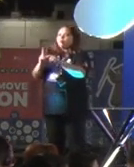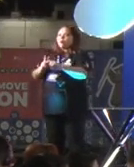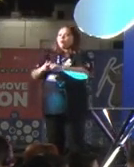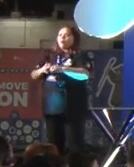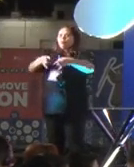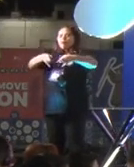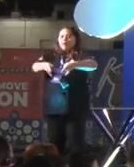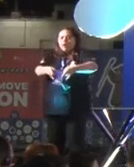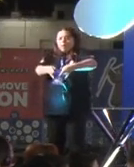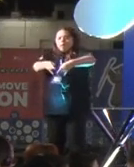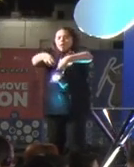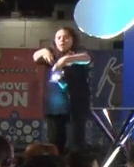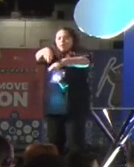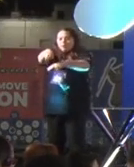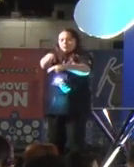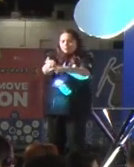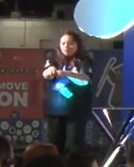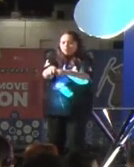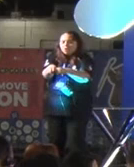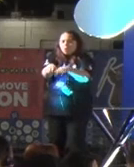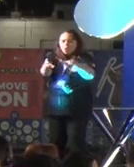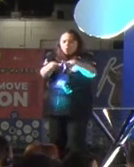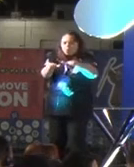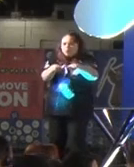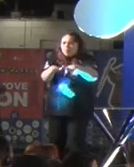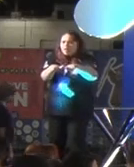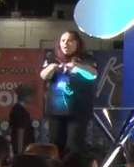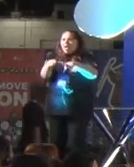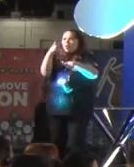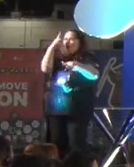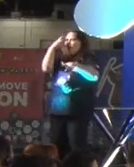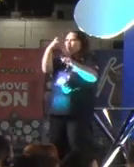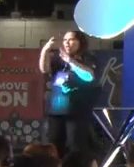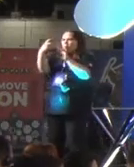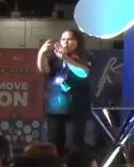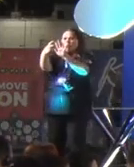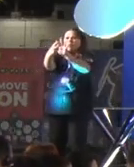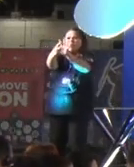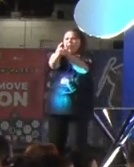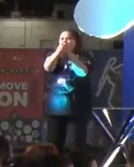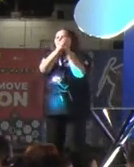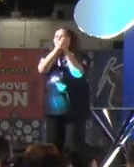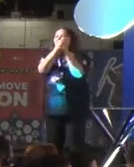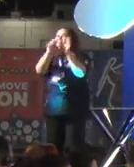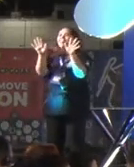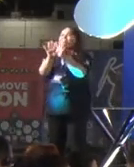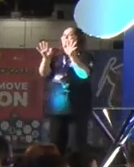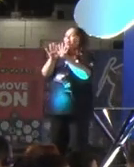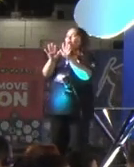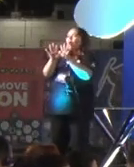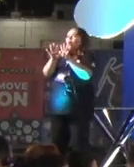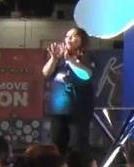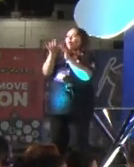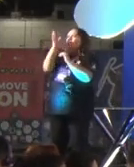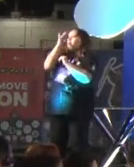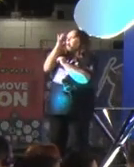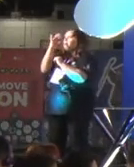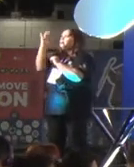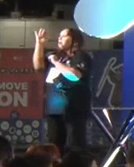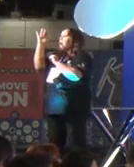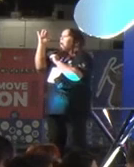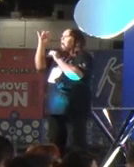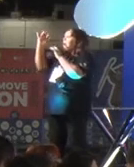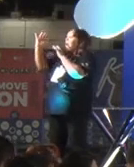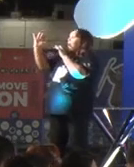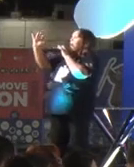it. He didn't let it slip away. He didn't let it become a weird dream tangled up with nappy changing and feeding